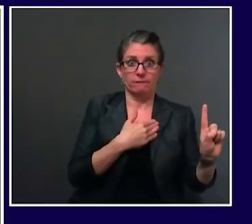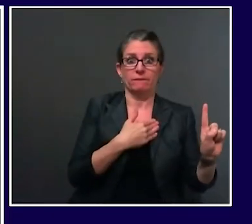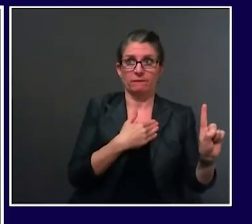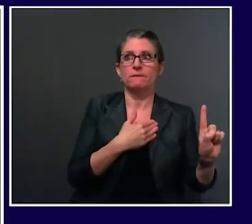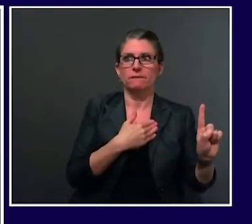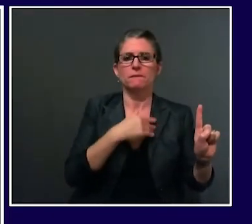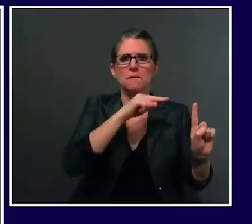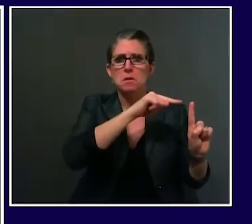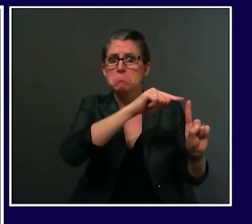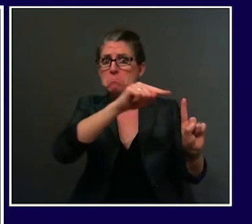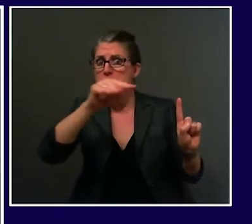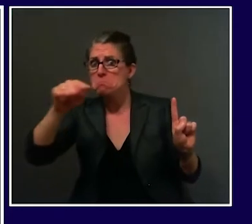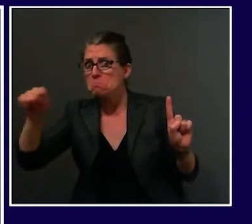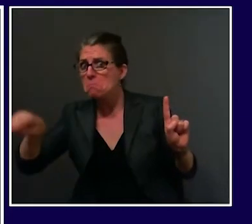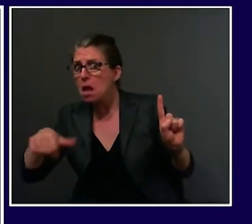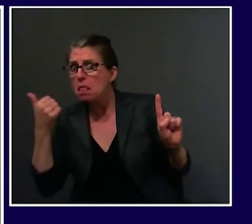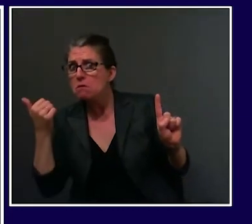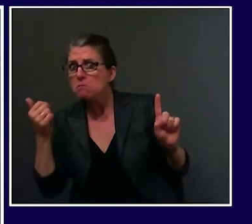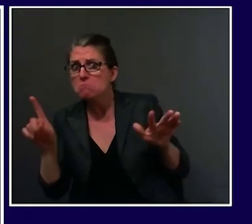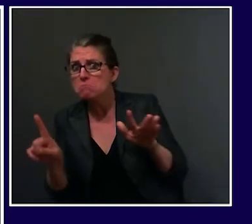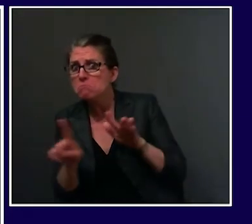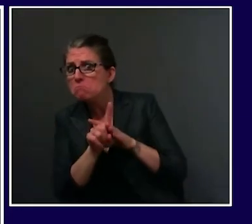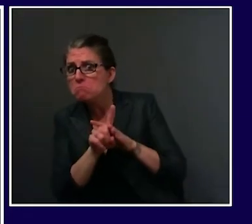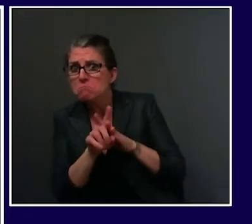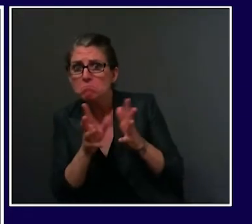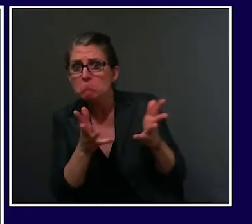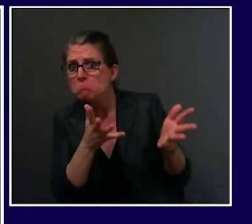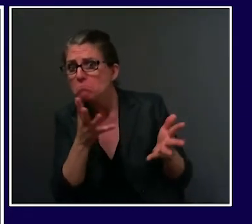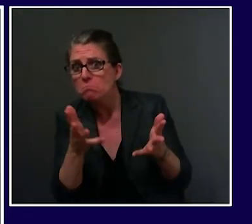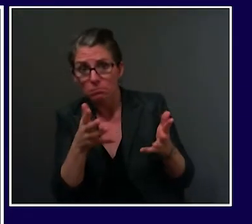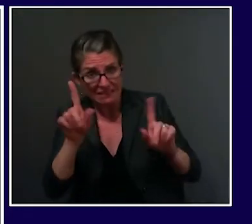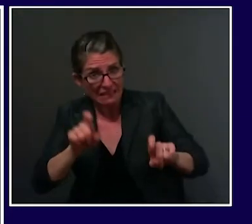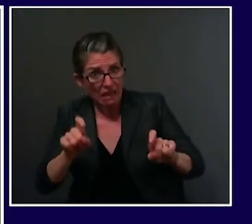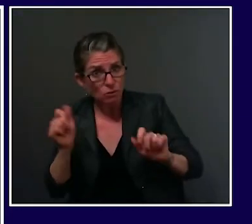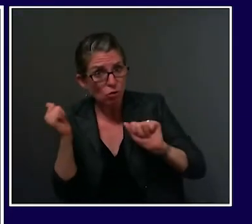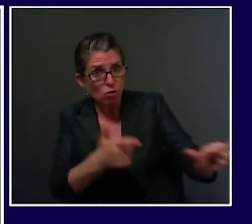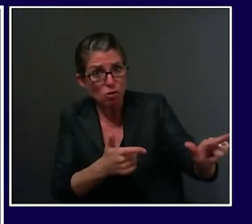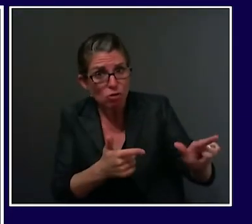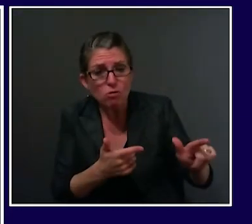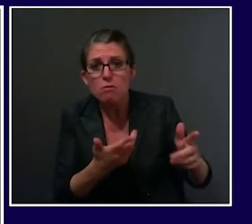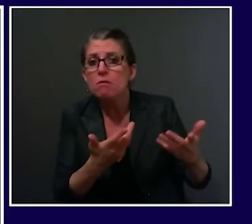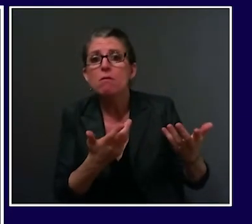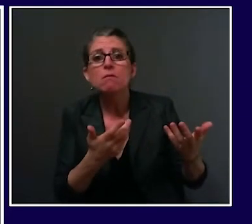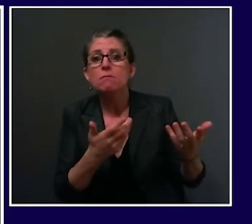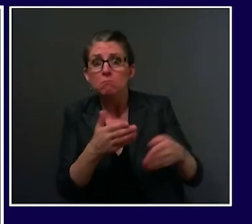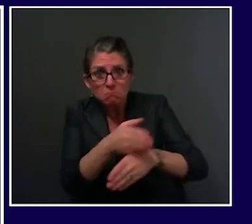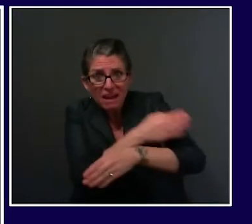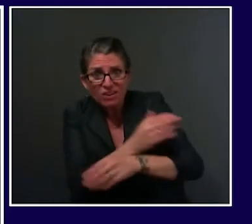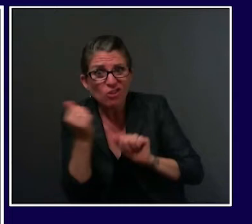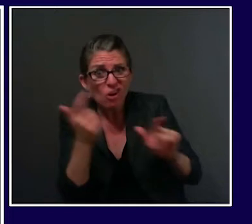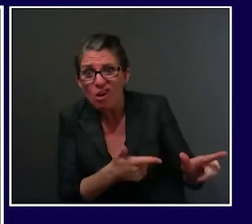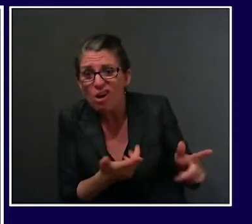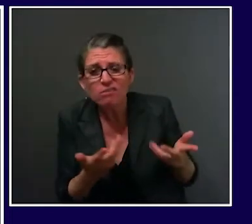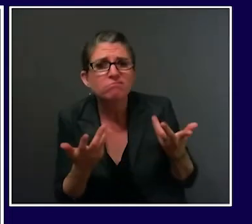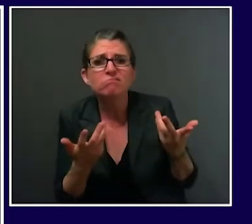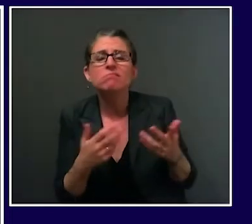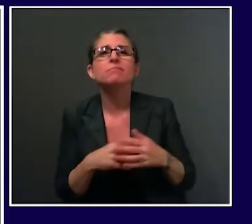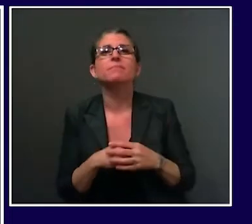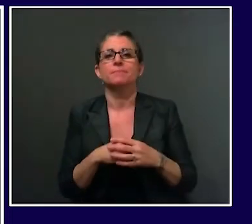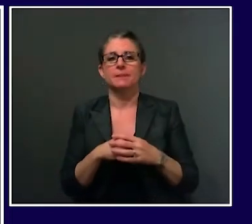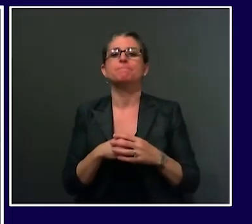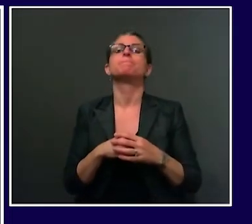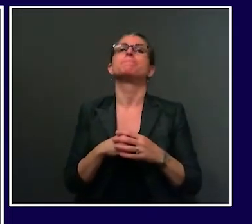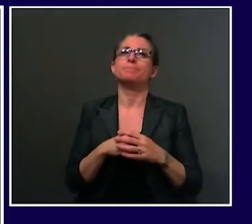not there's been any further testing or if that person has recovered. We'll get you any updates on